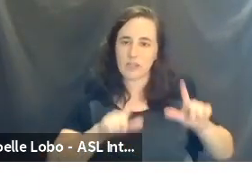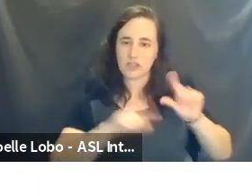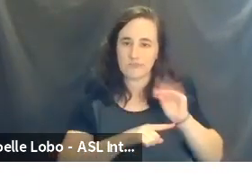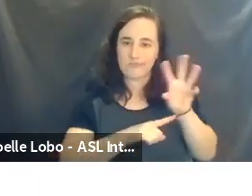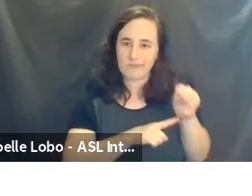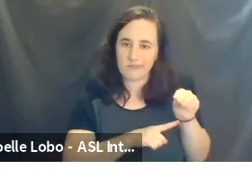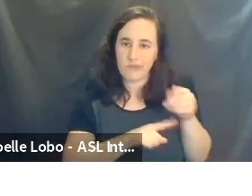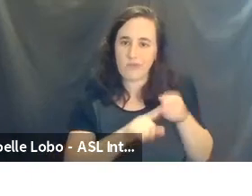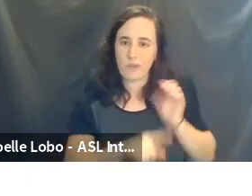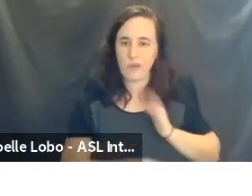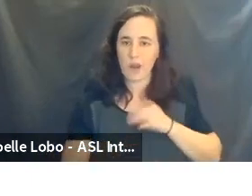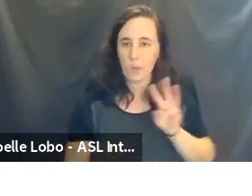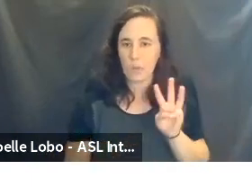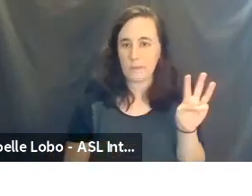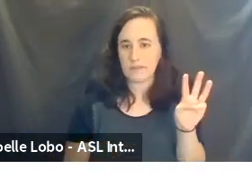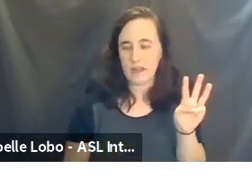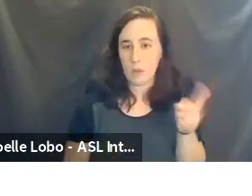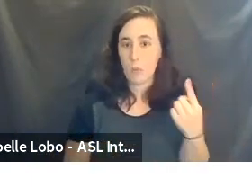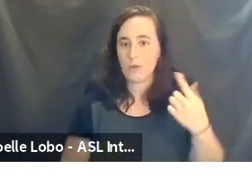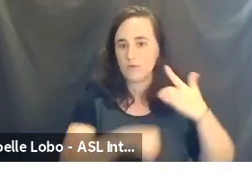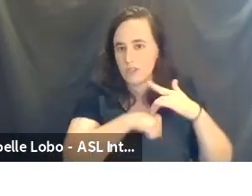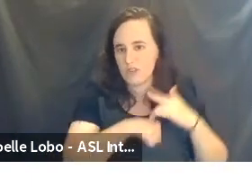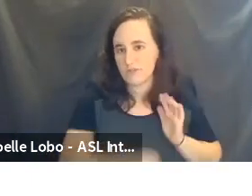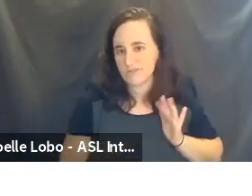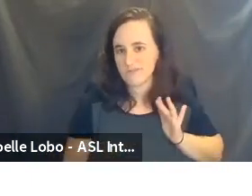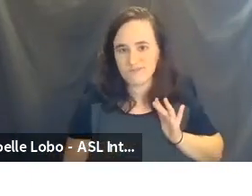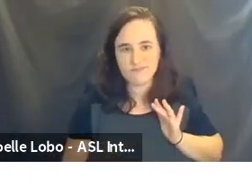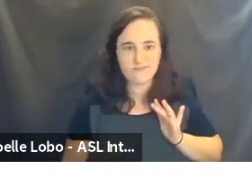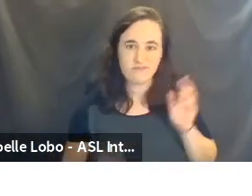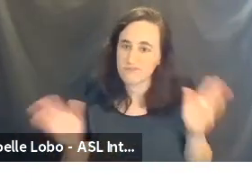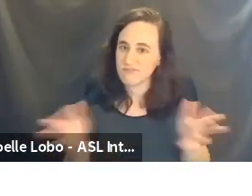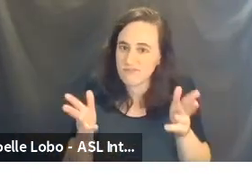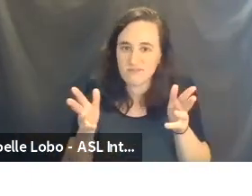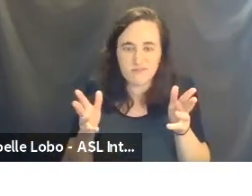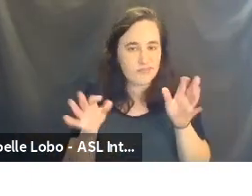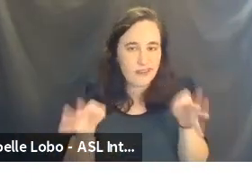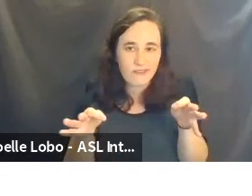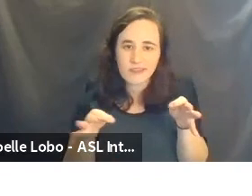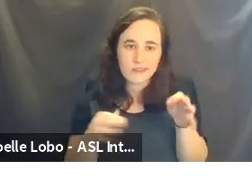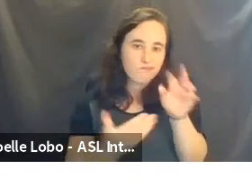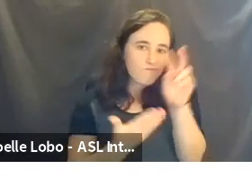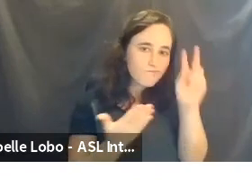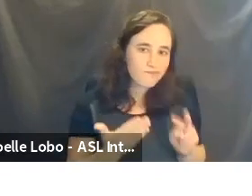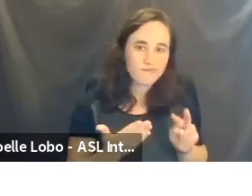on our website. I encourage you to take a look at that and certainly share it with others if that helps.